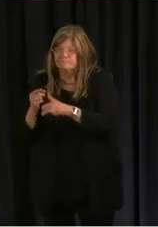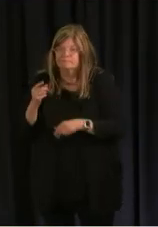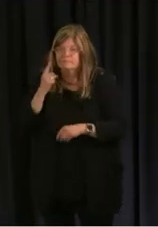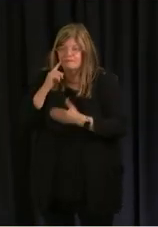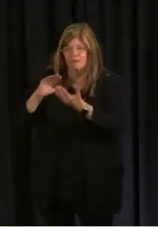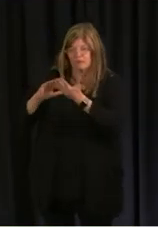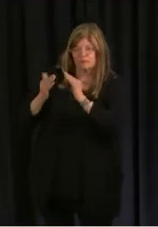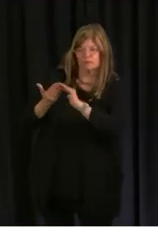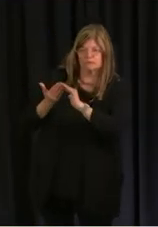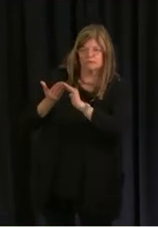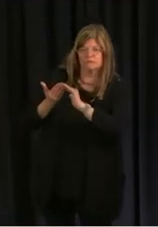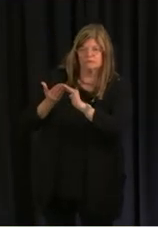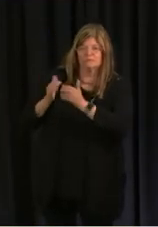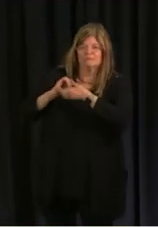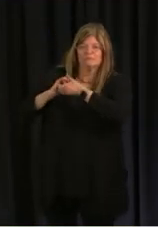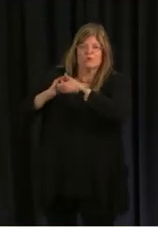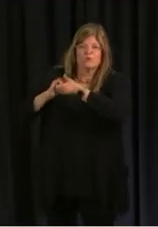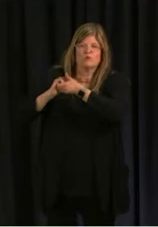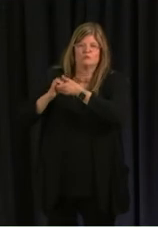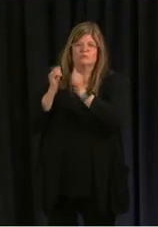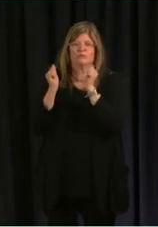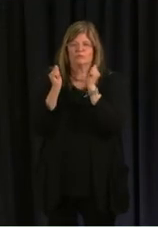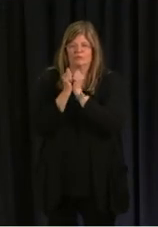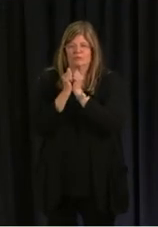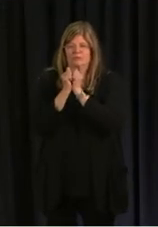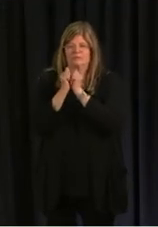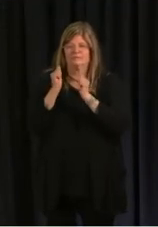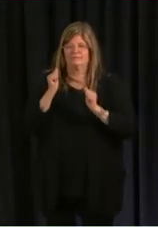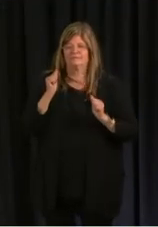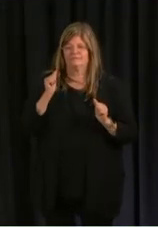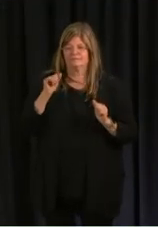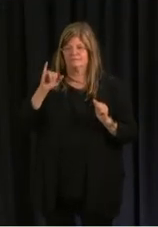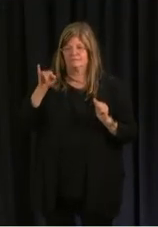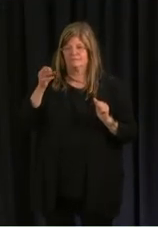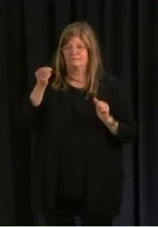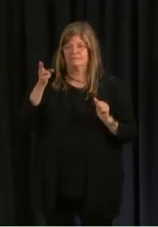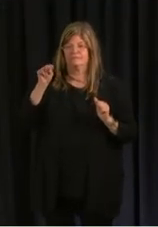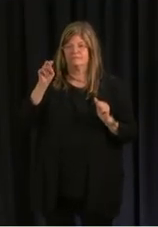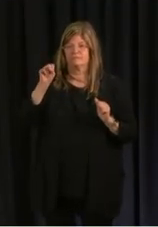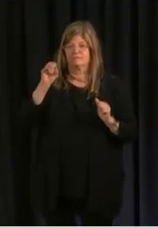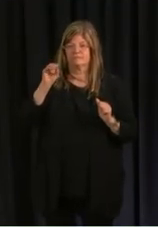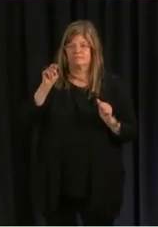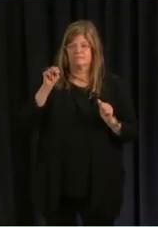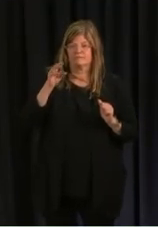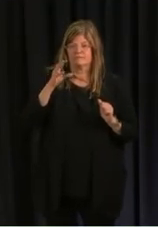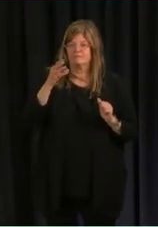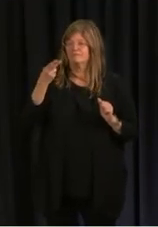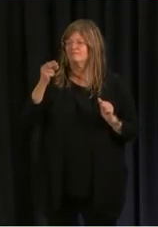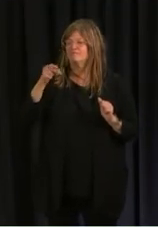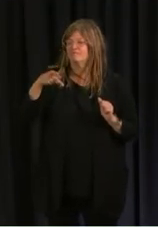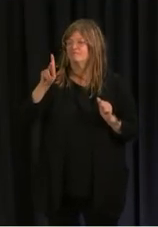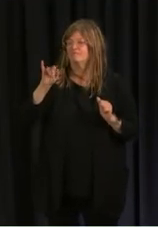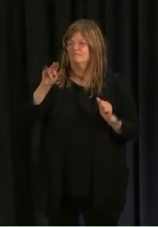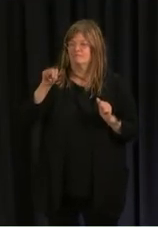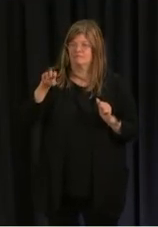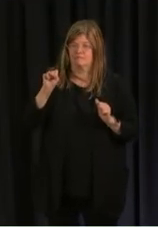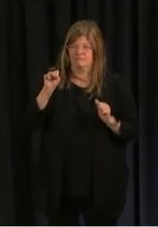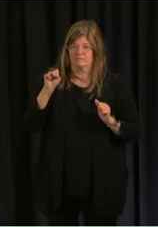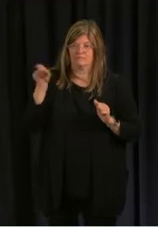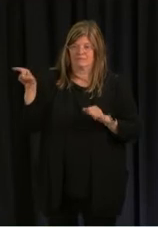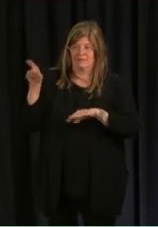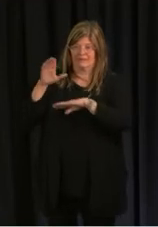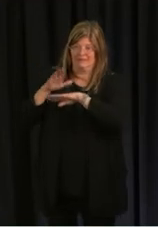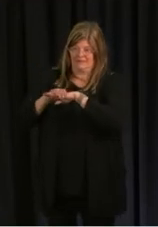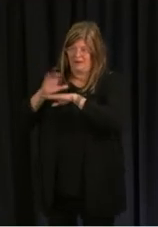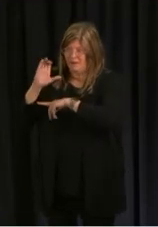We partner with, for example, Johns Hopkins and Sibley Hospital, who is having on-site